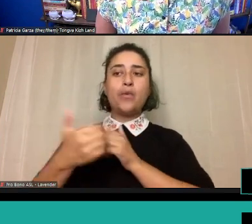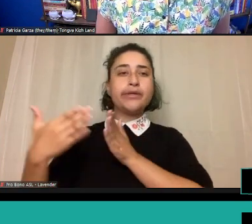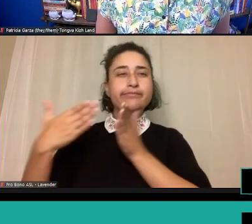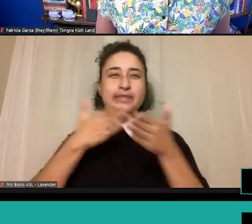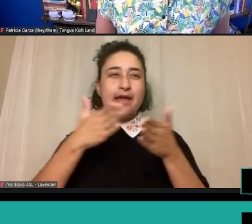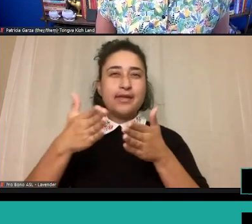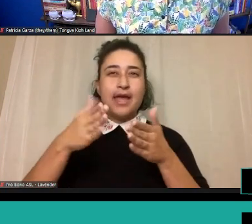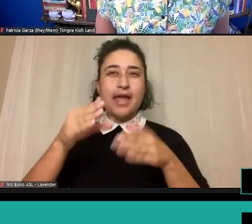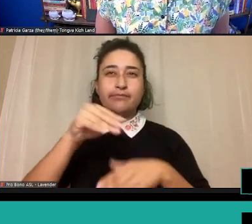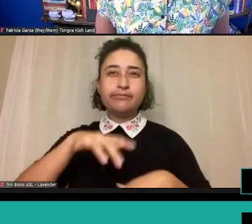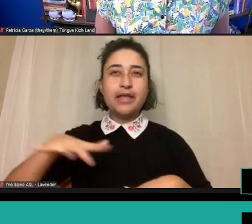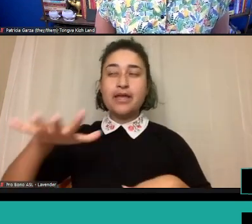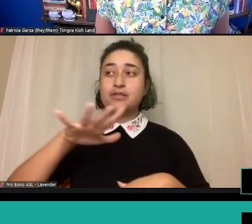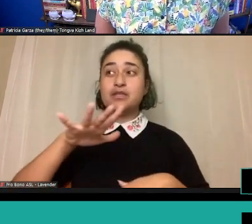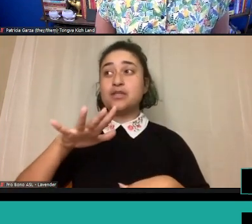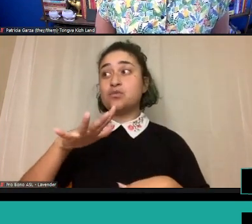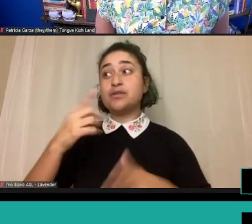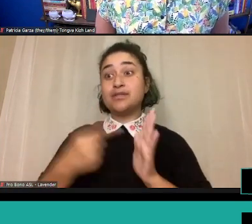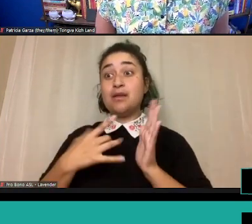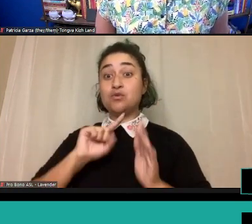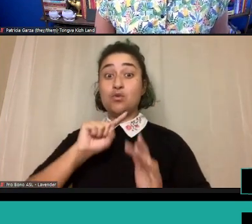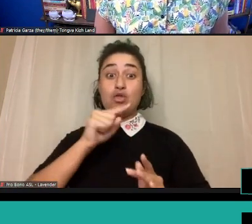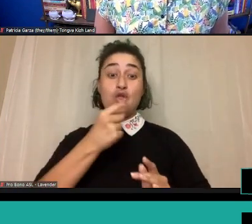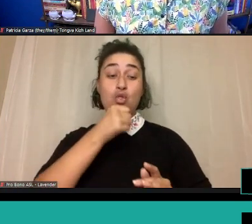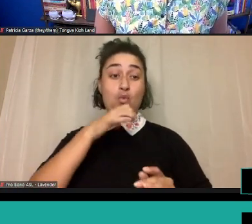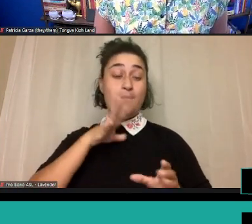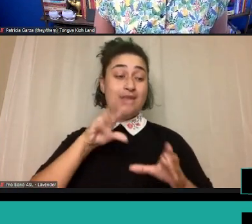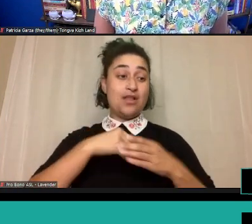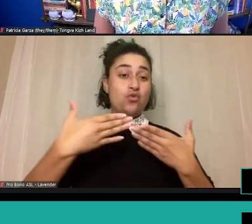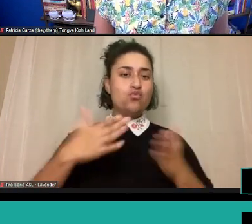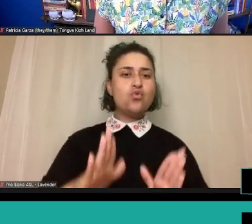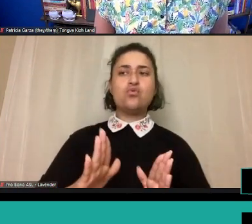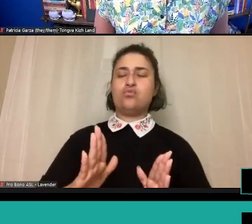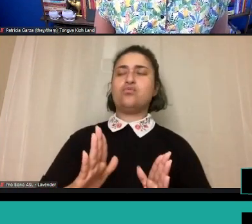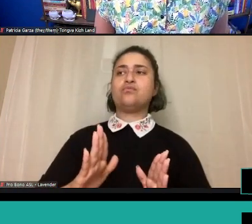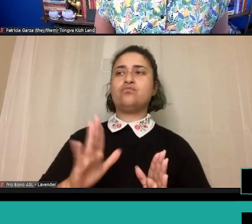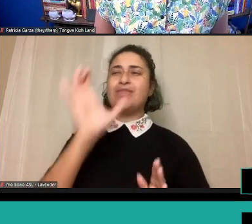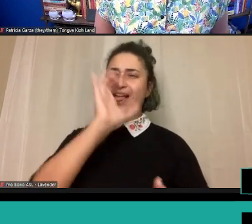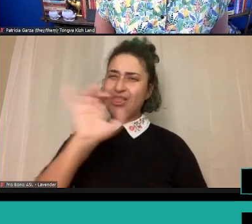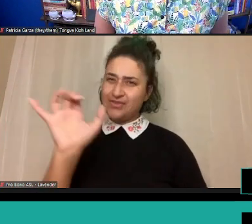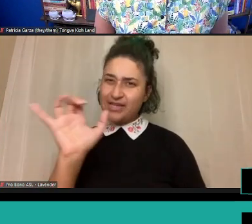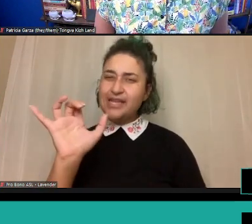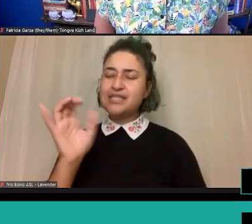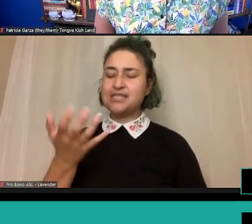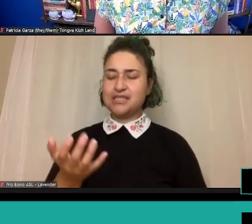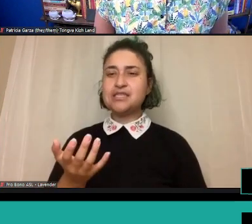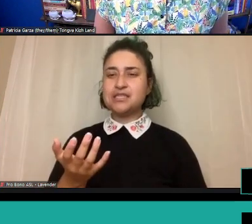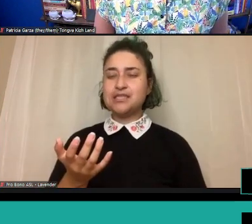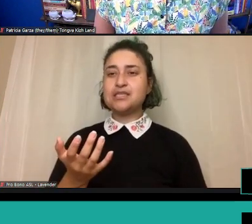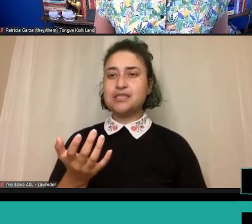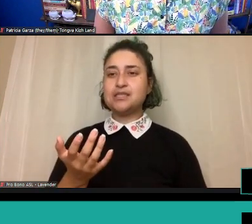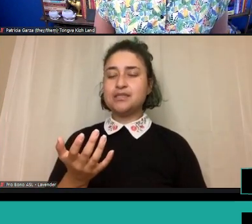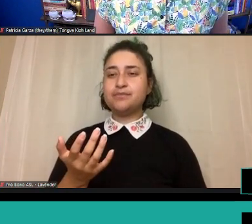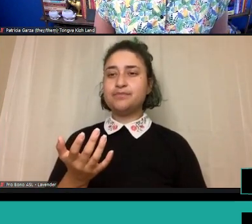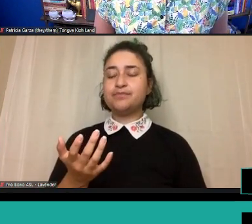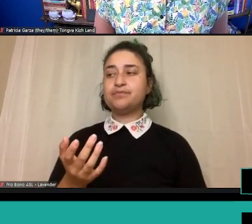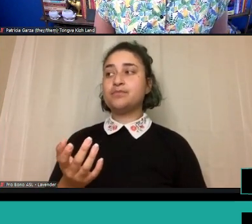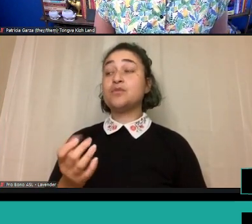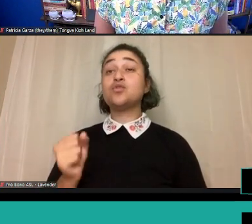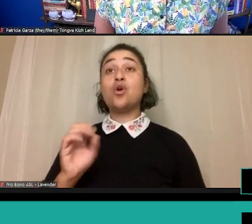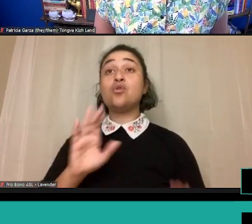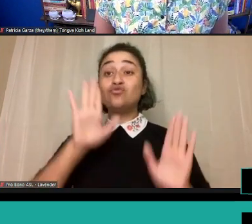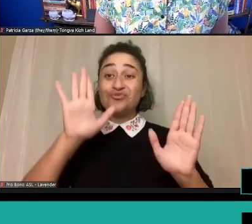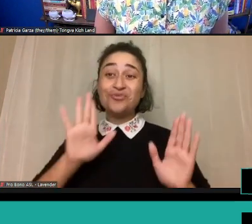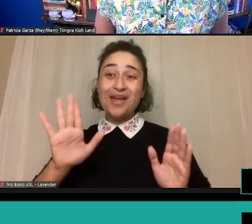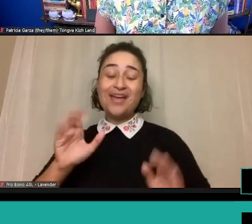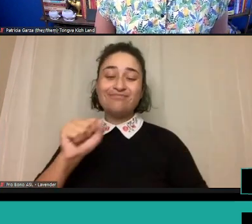only woman in the room, and how we're treated differently. So it's a great space for me to be